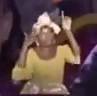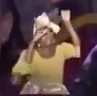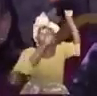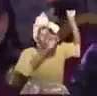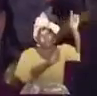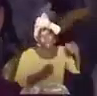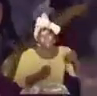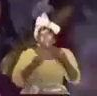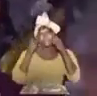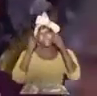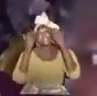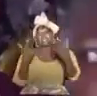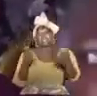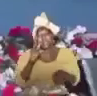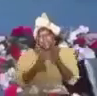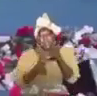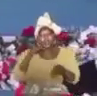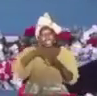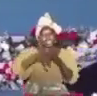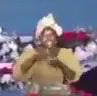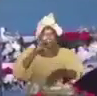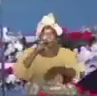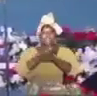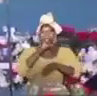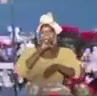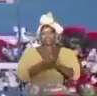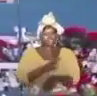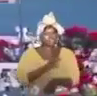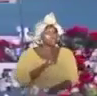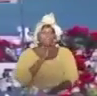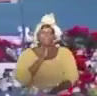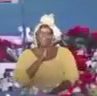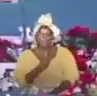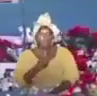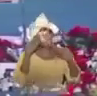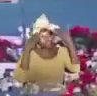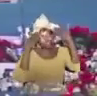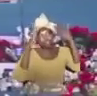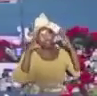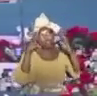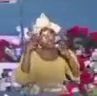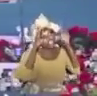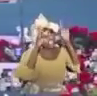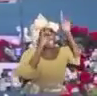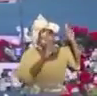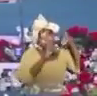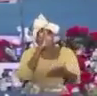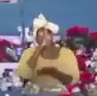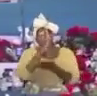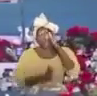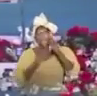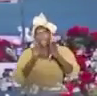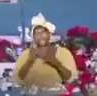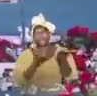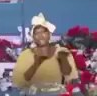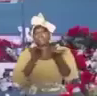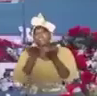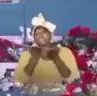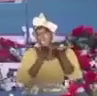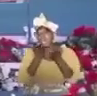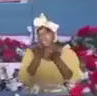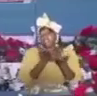There are many people in ministry who have not met him. There are many people serving